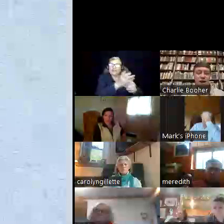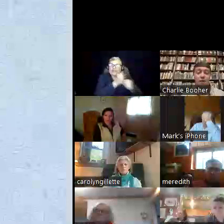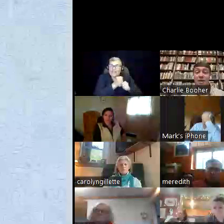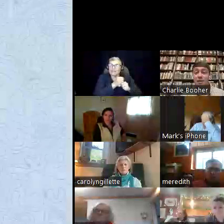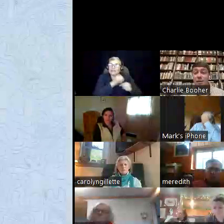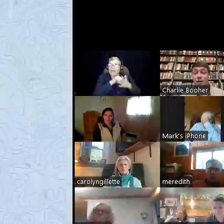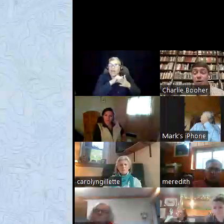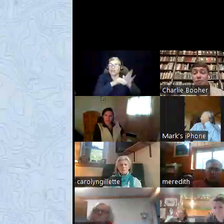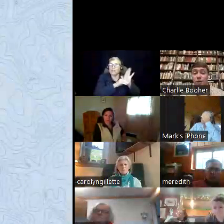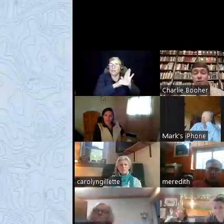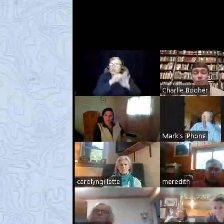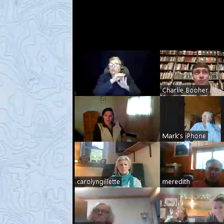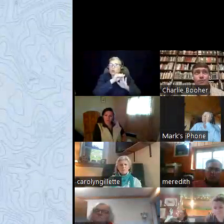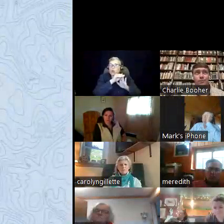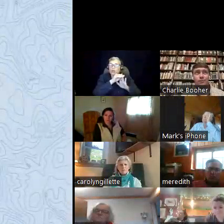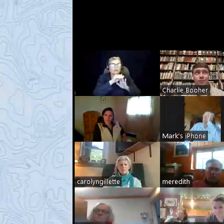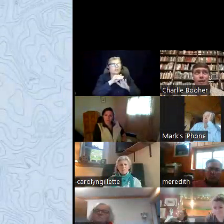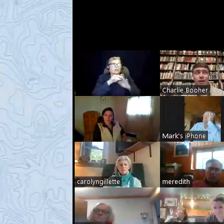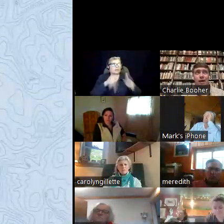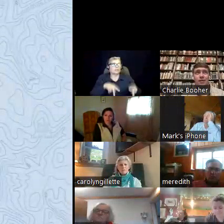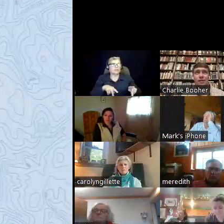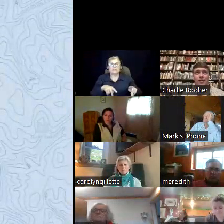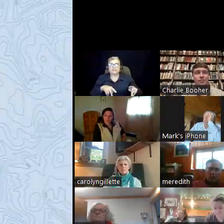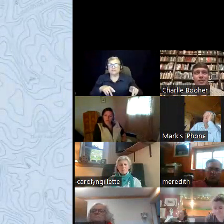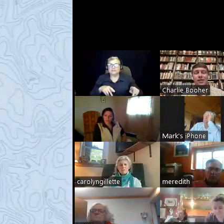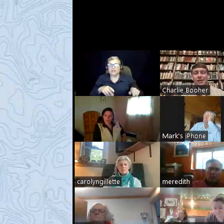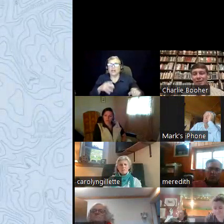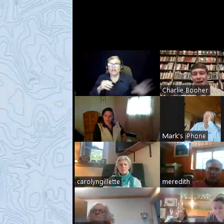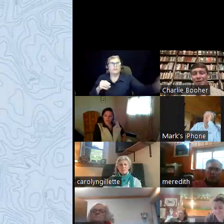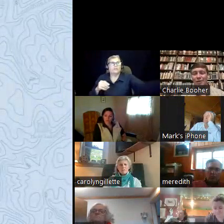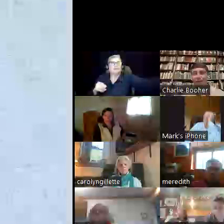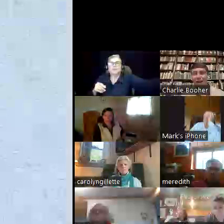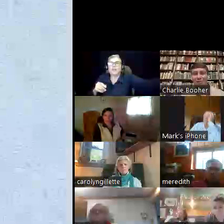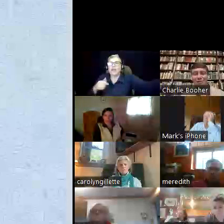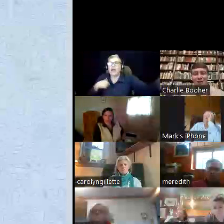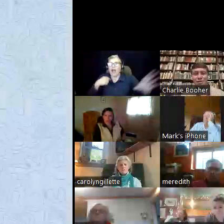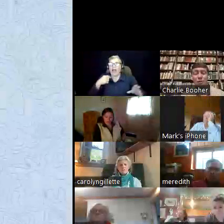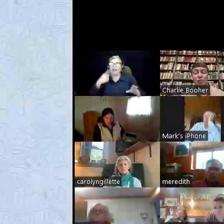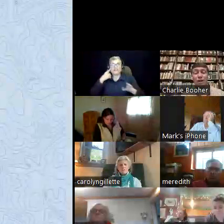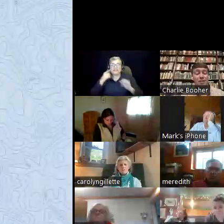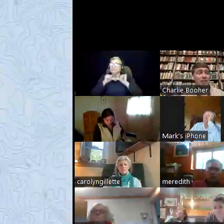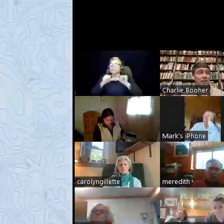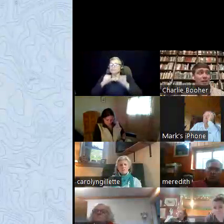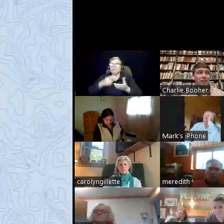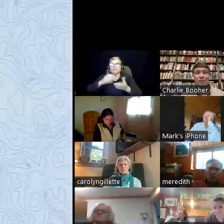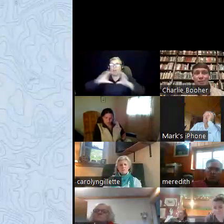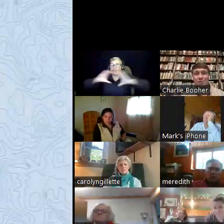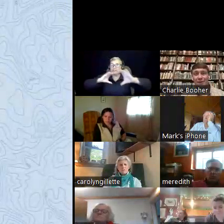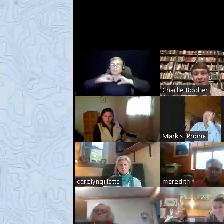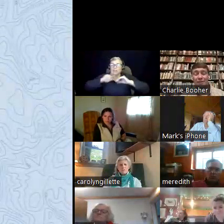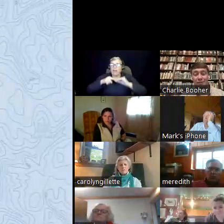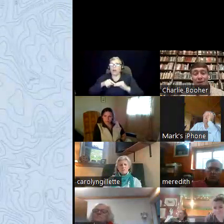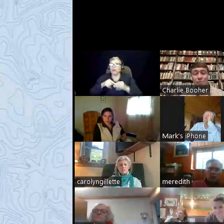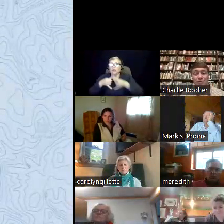species in their own view. I think ongoing conversation about trophy hunting, like